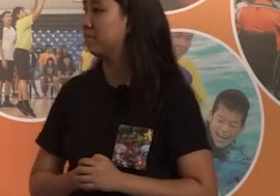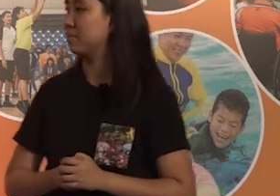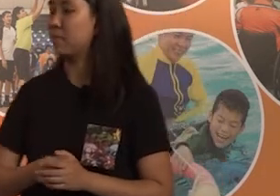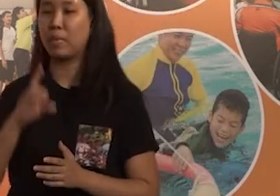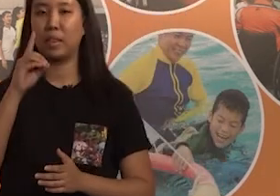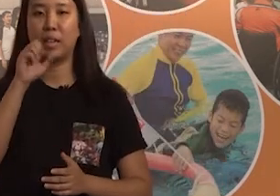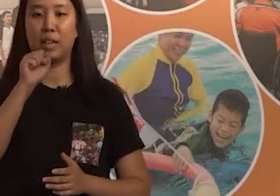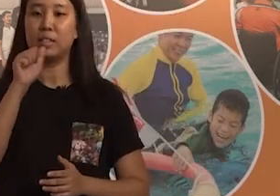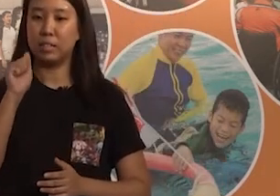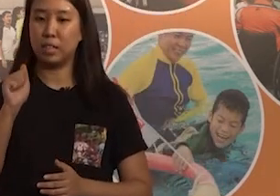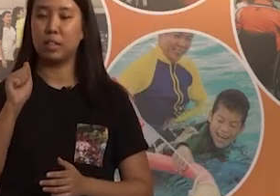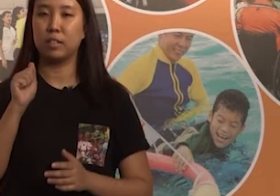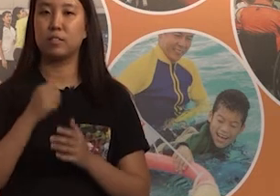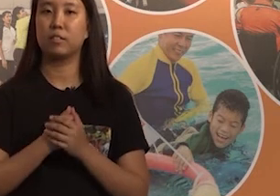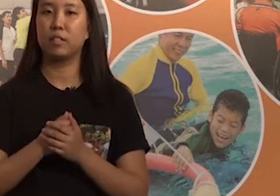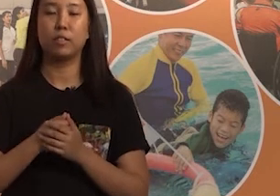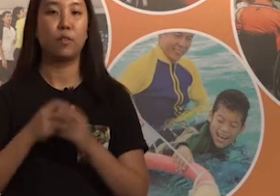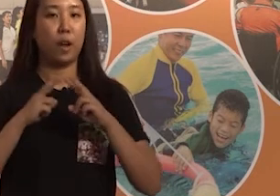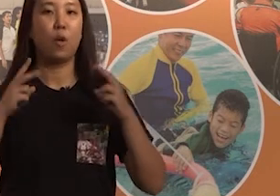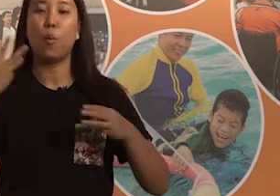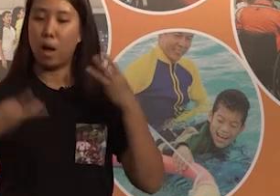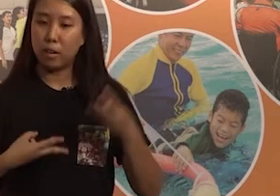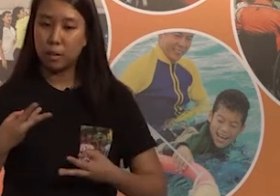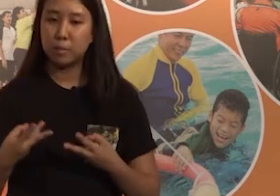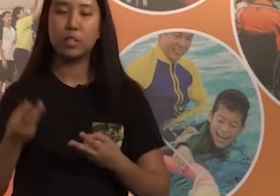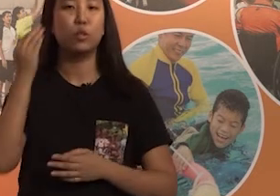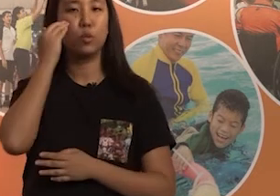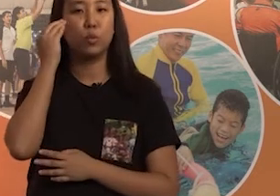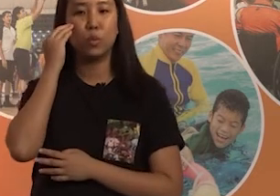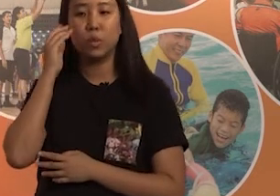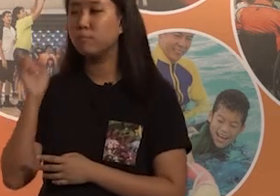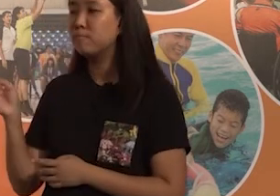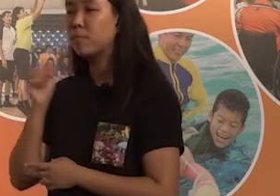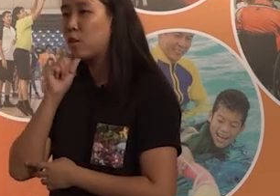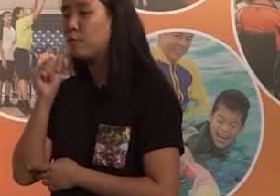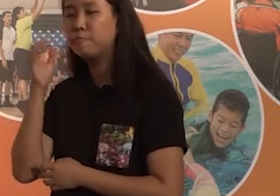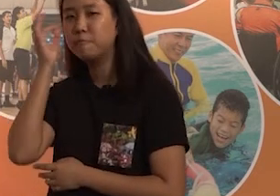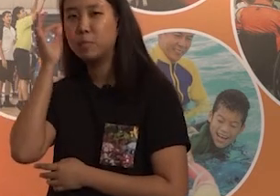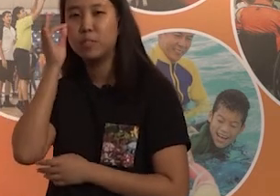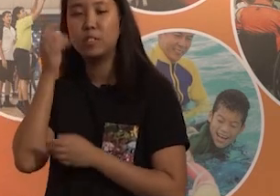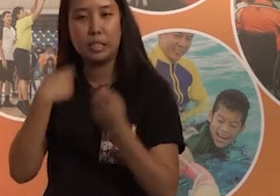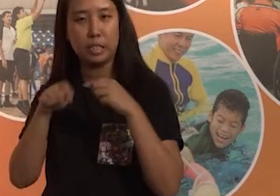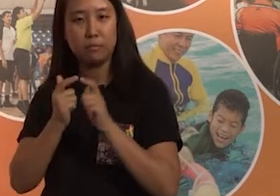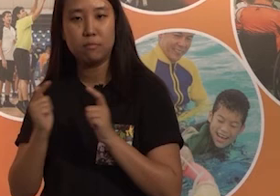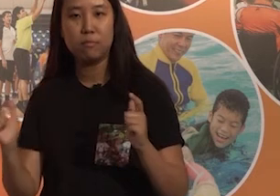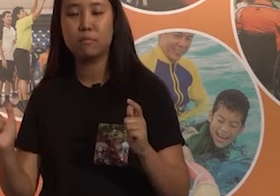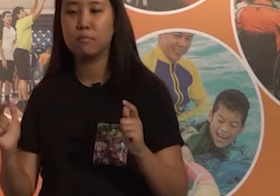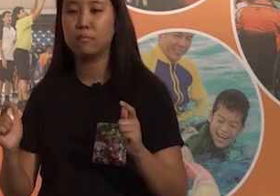DSA has been very welcoming in a sense that they knew that I'm not very familiar with sign language.